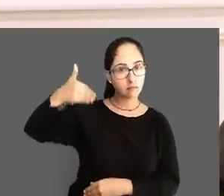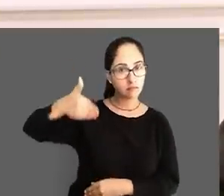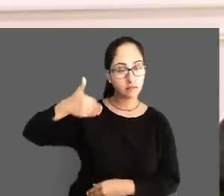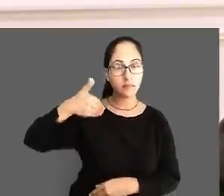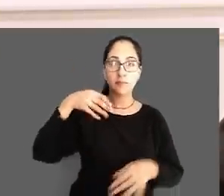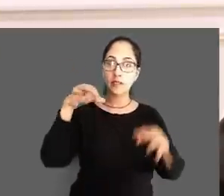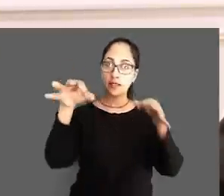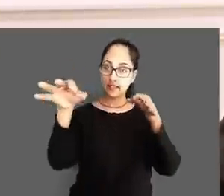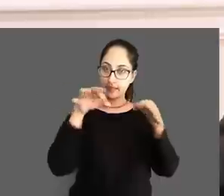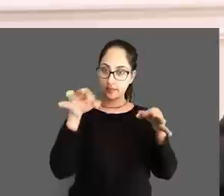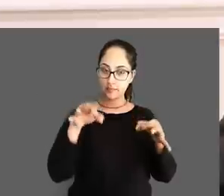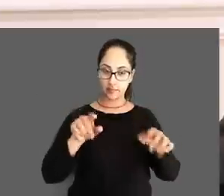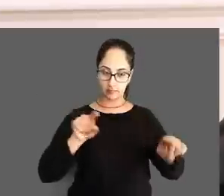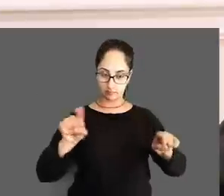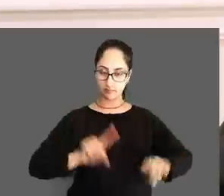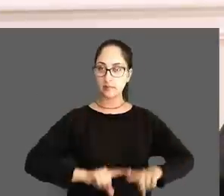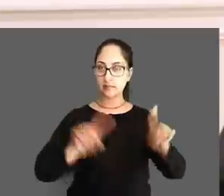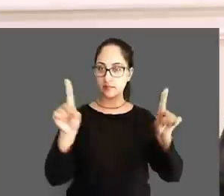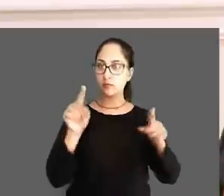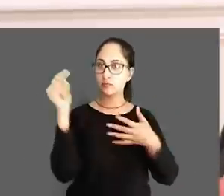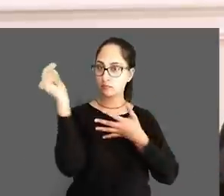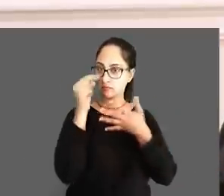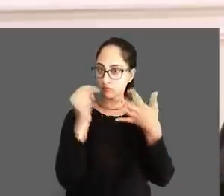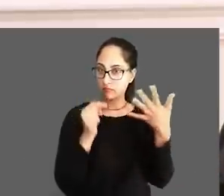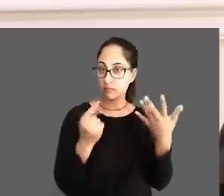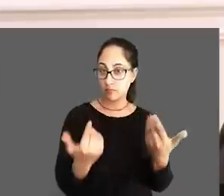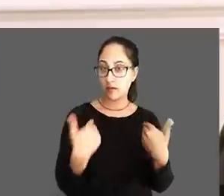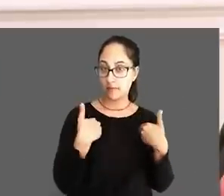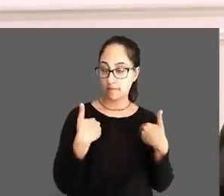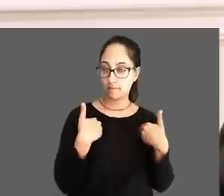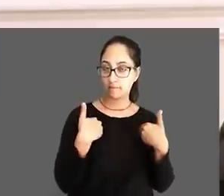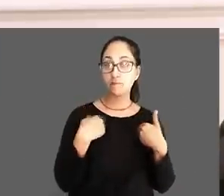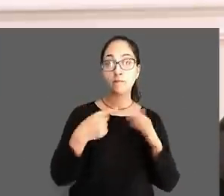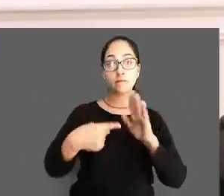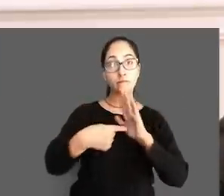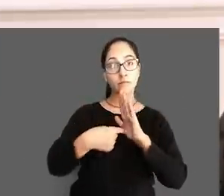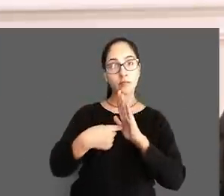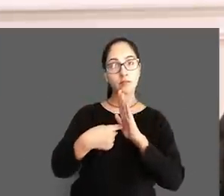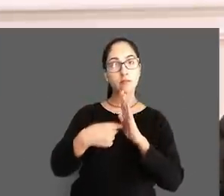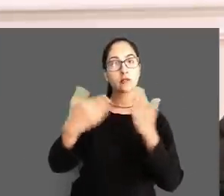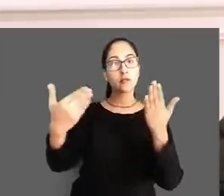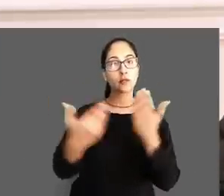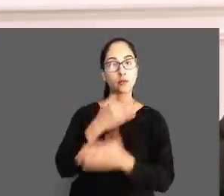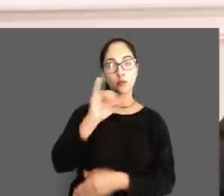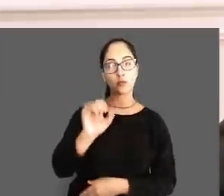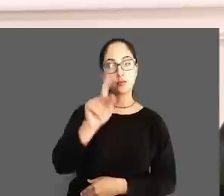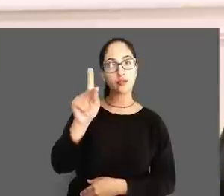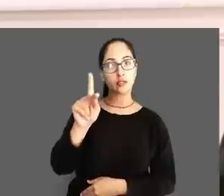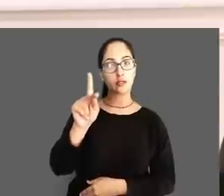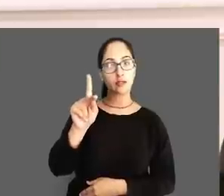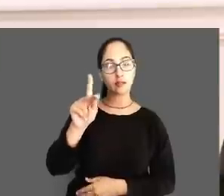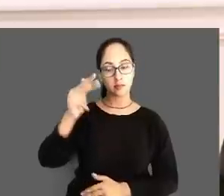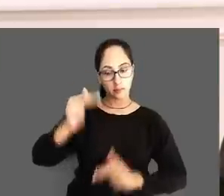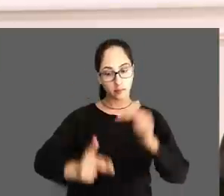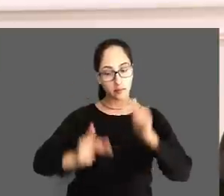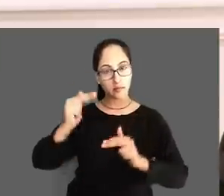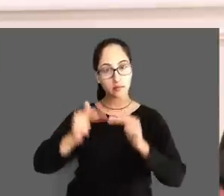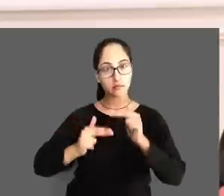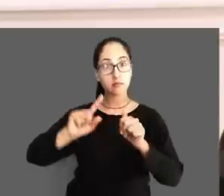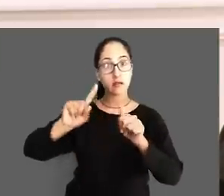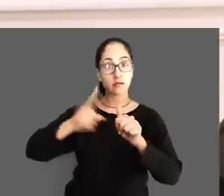few times, and especially when speaking at a foundation stone laying of